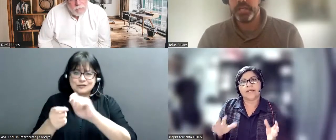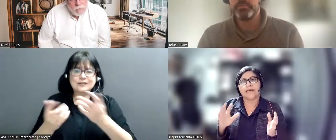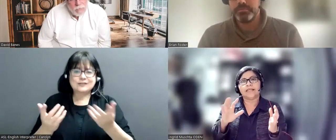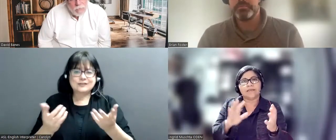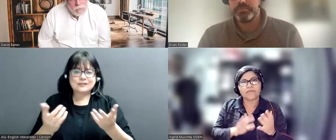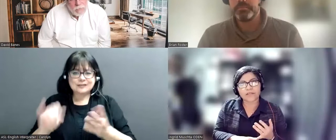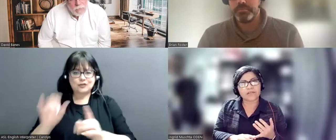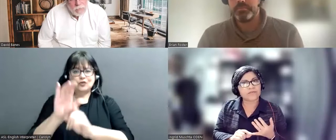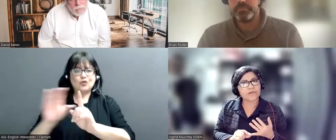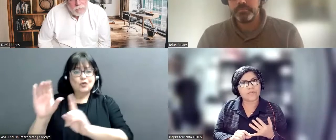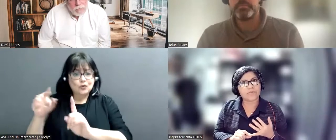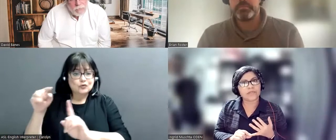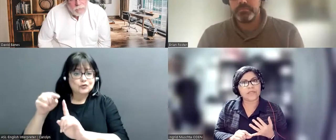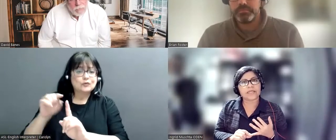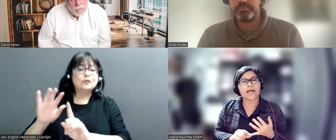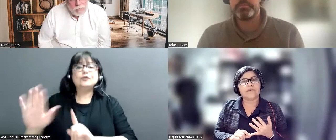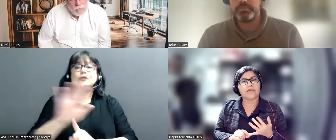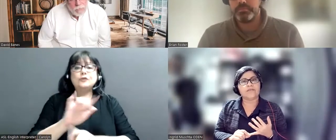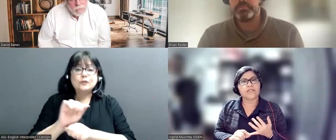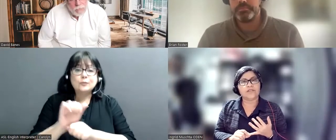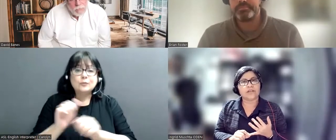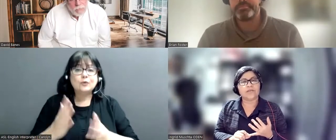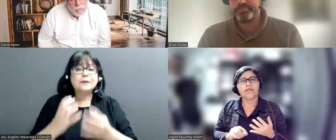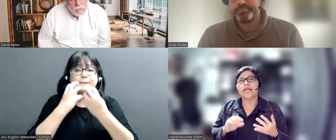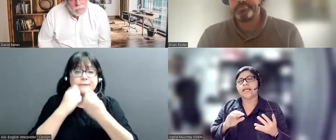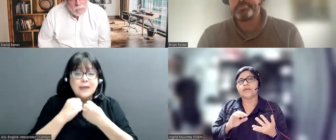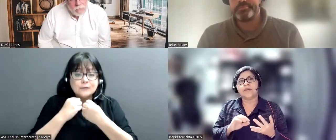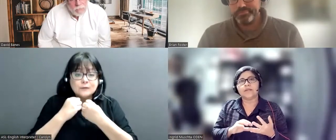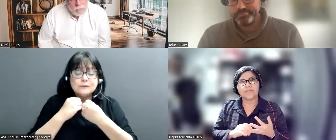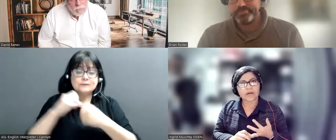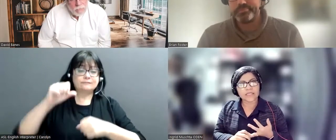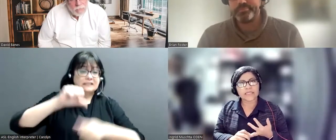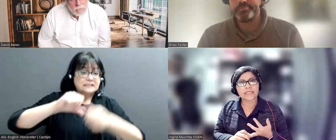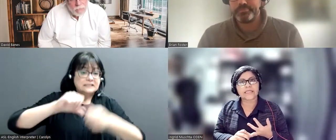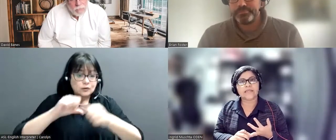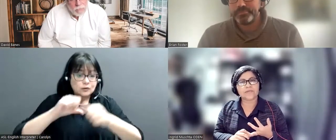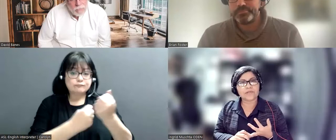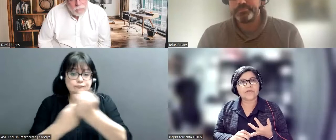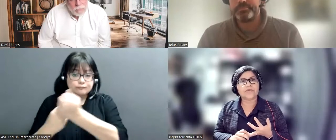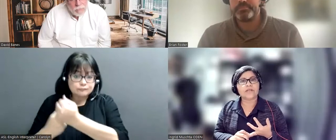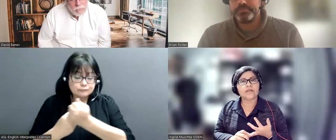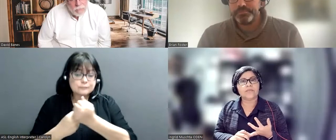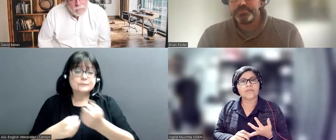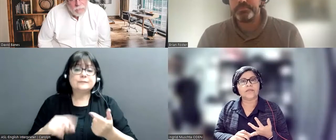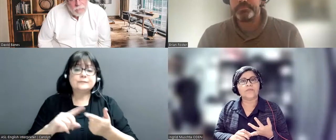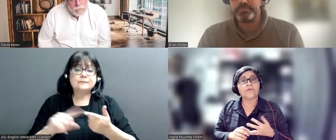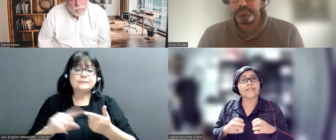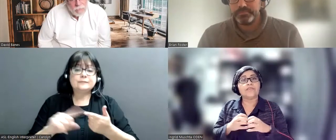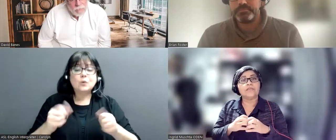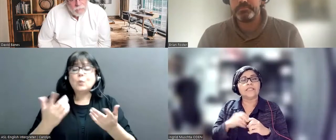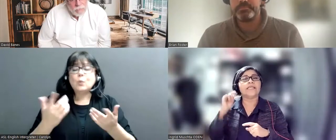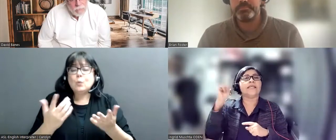business. It's the values of your employees and how they treat each other. It's about the processes and the procedures that are implemented